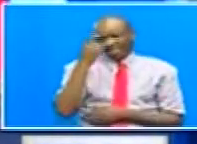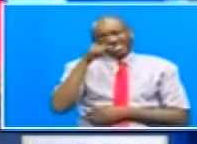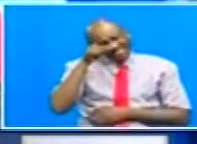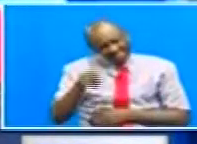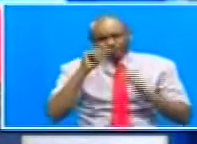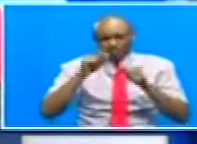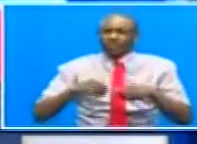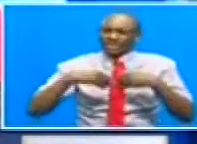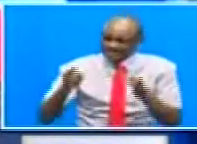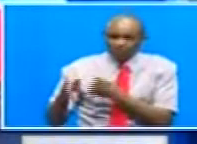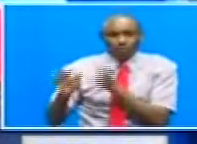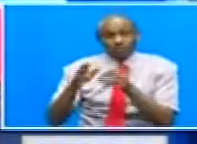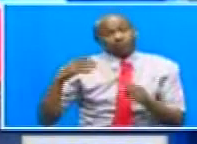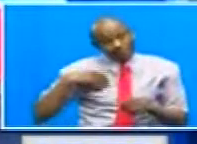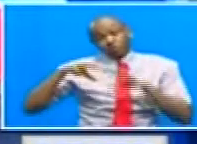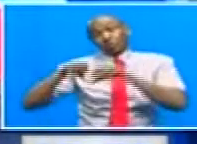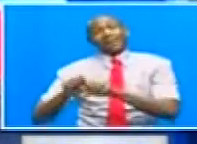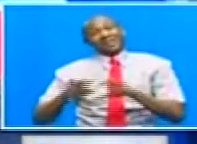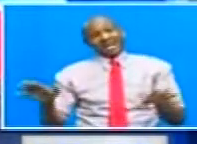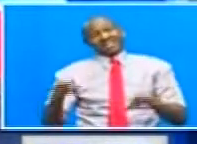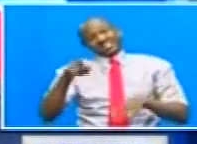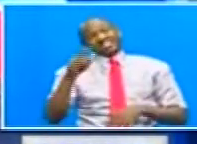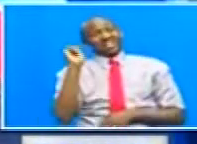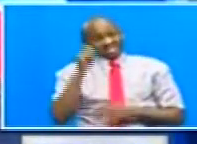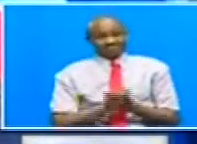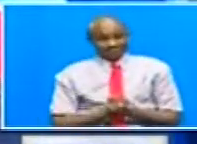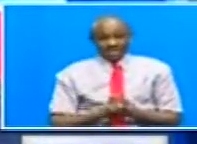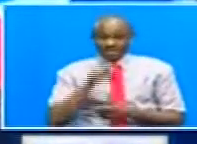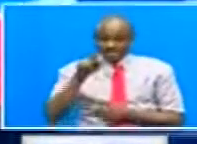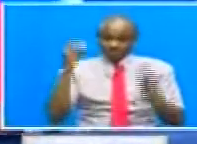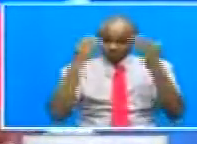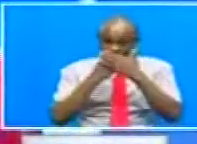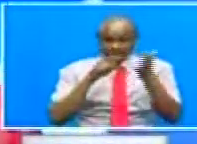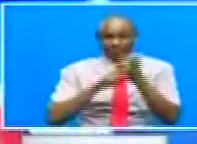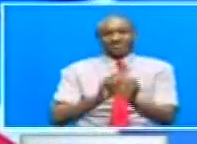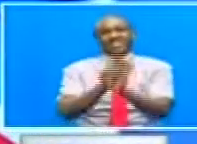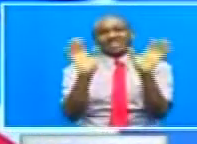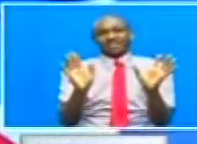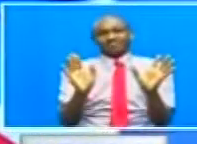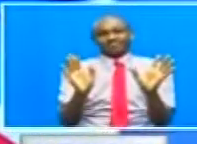only give an open space to land grabbers in this country. That tonight is a point.